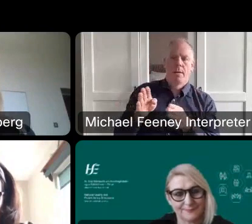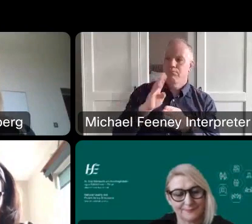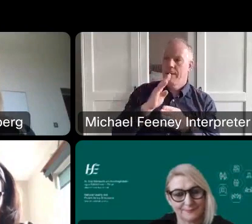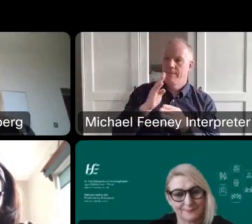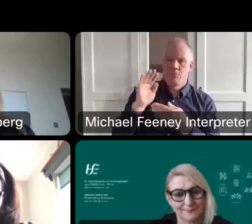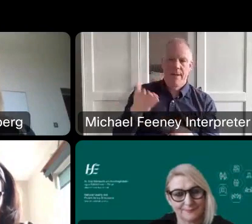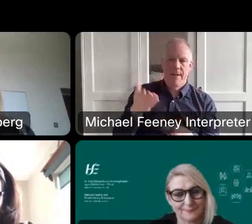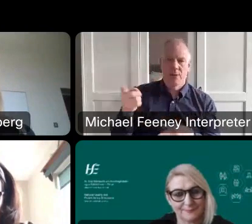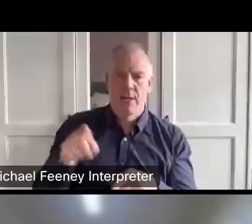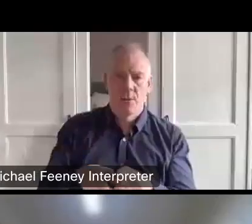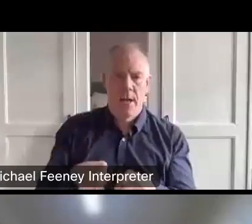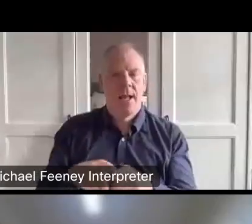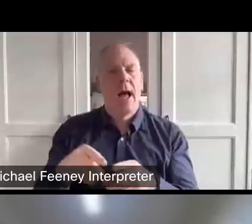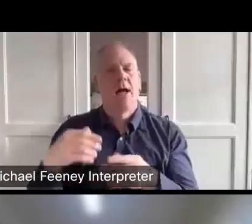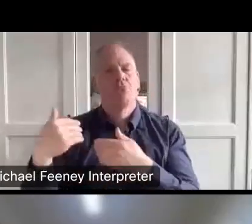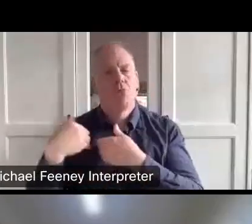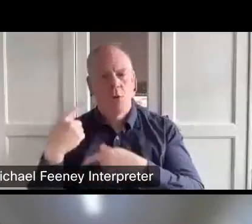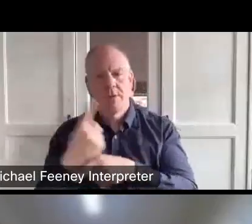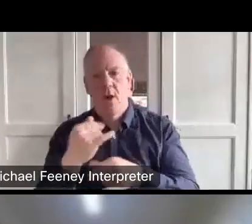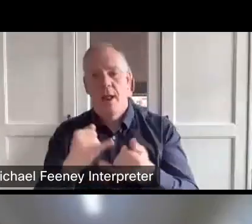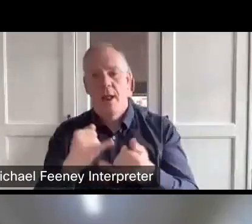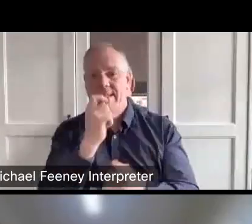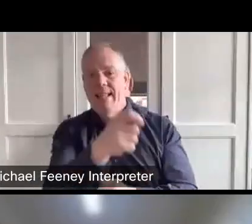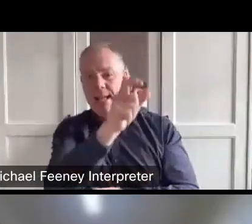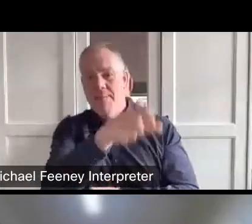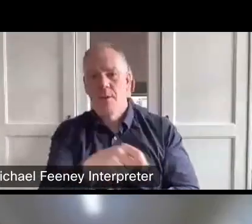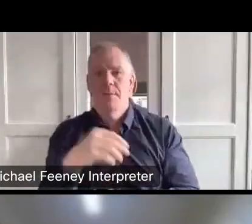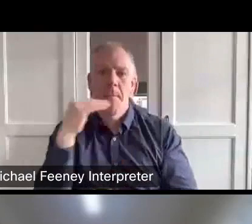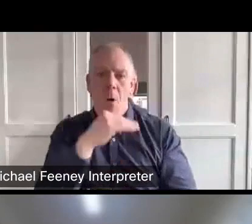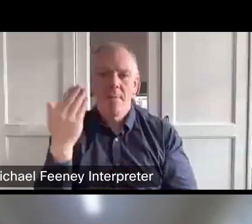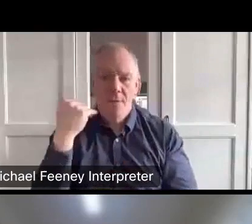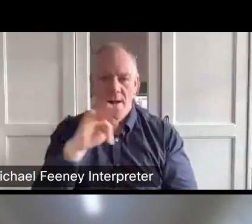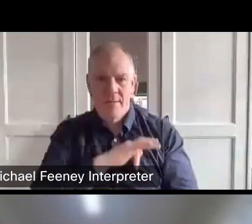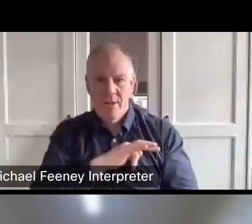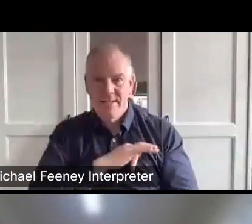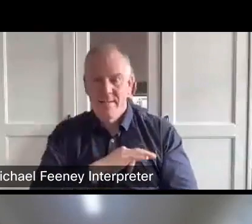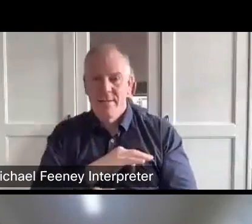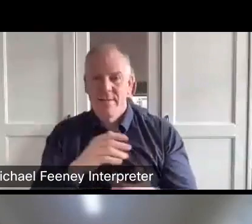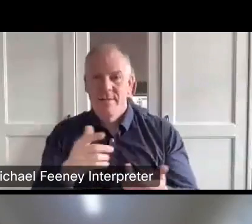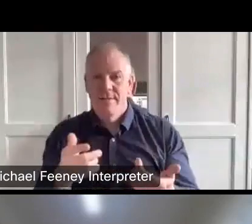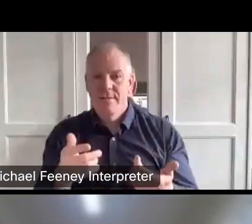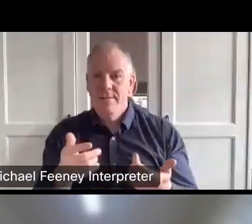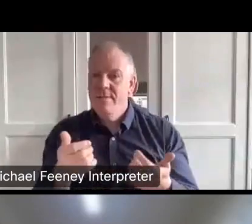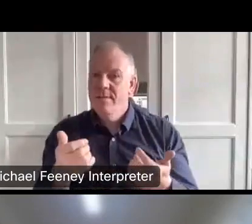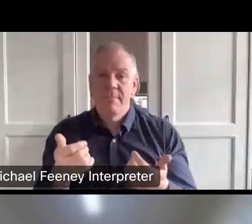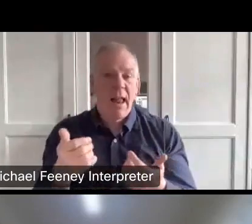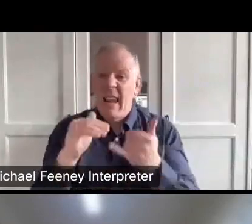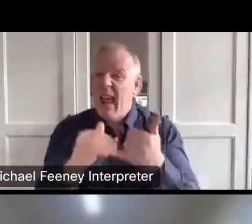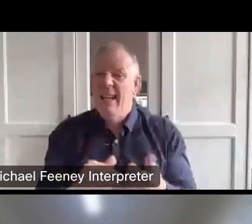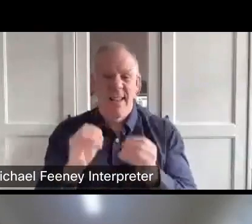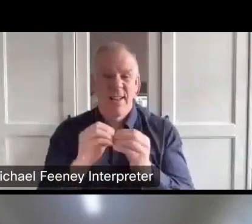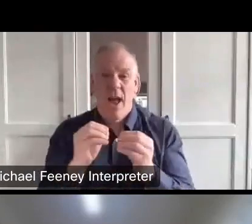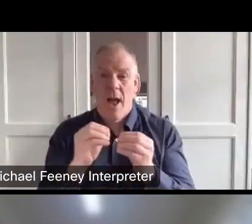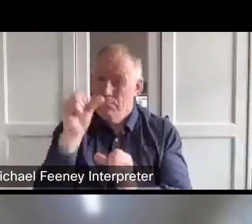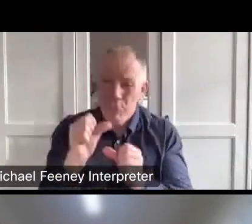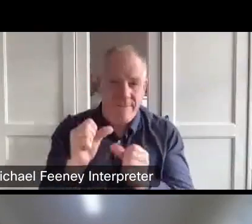you know, roles like the designated person that would have been so important for you and your family. If I could just ask you for a